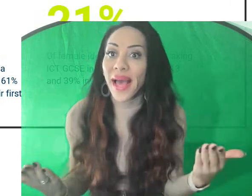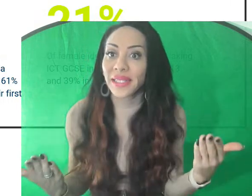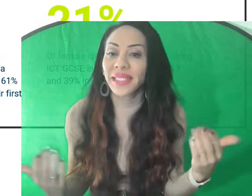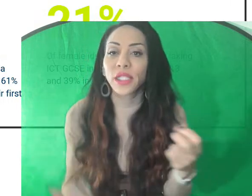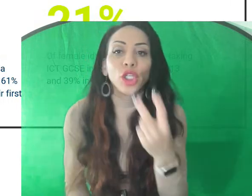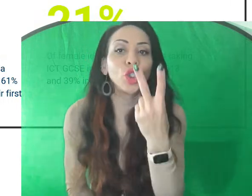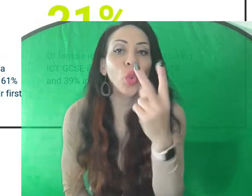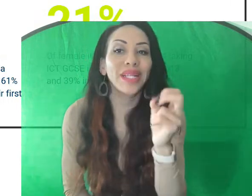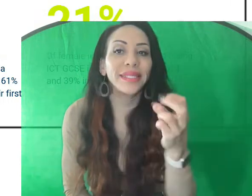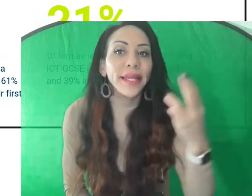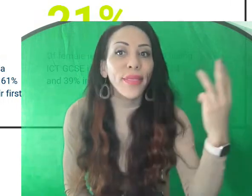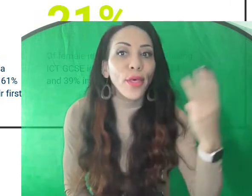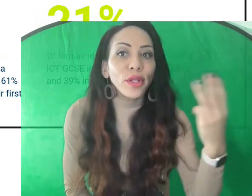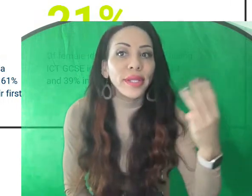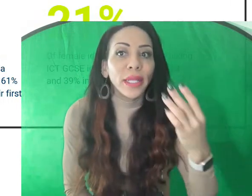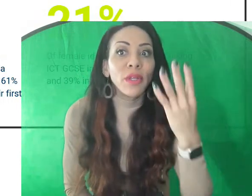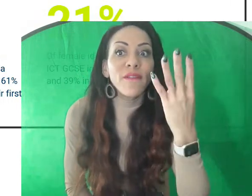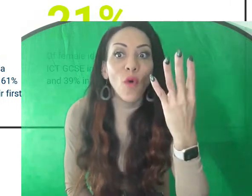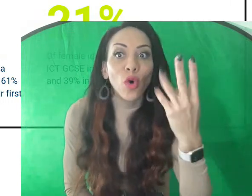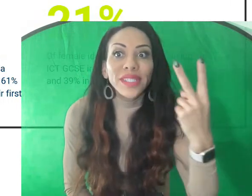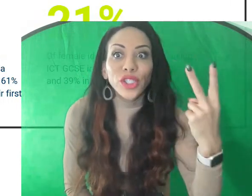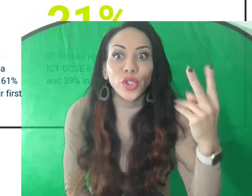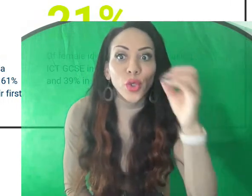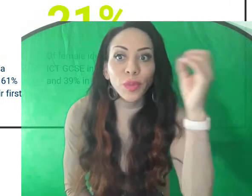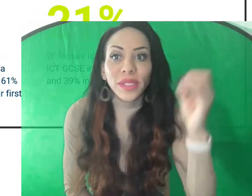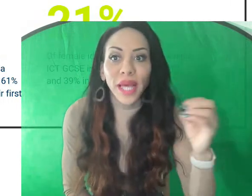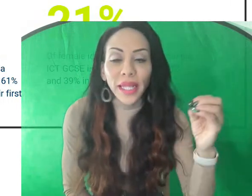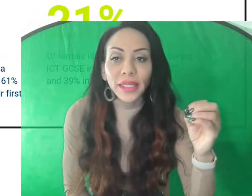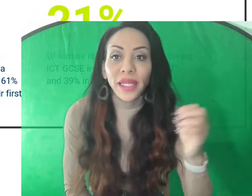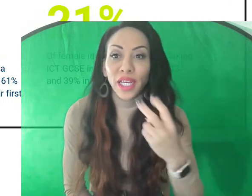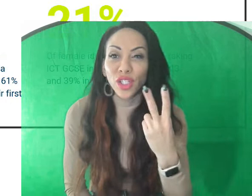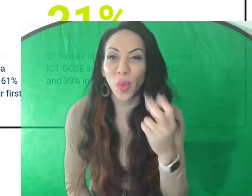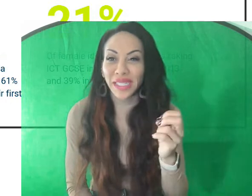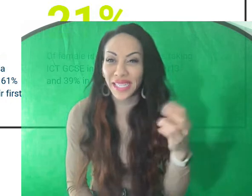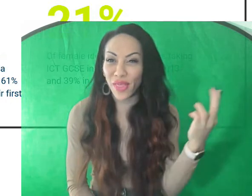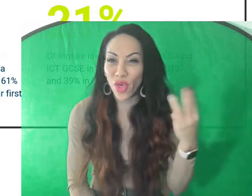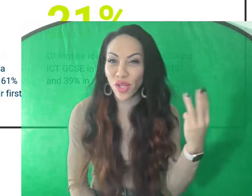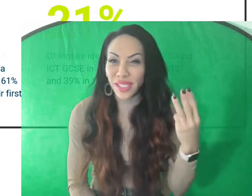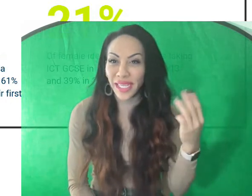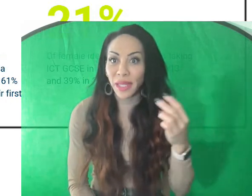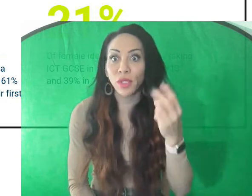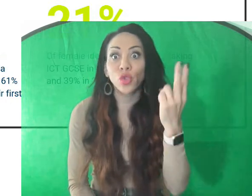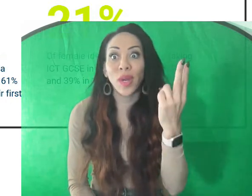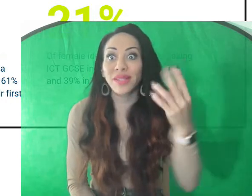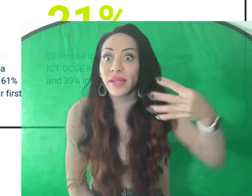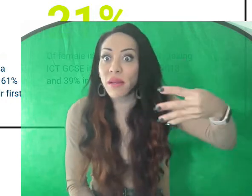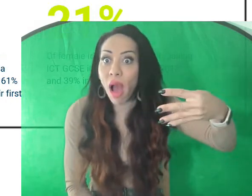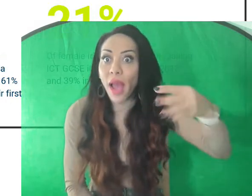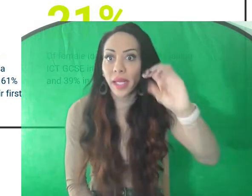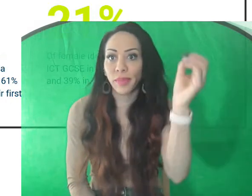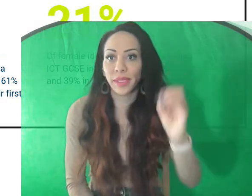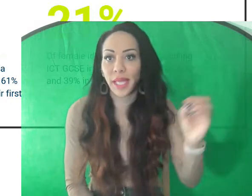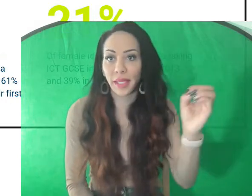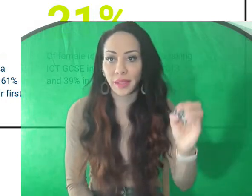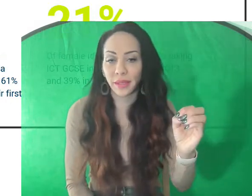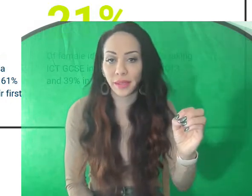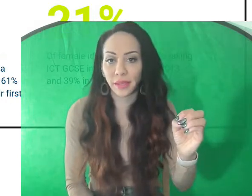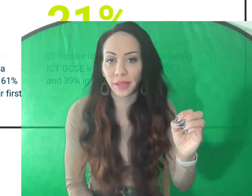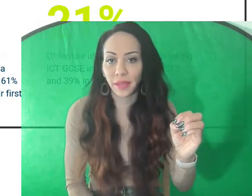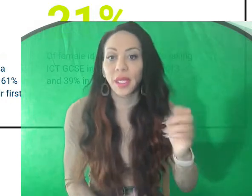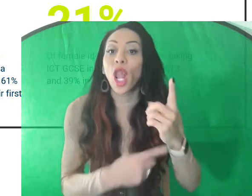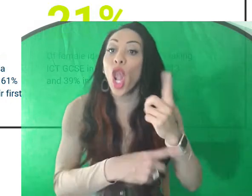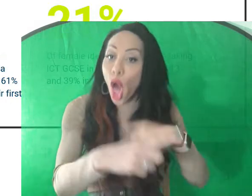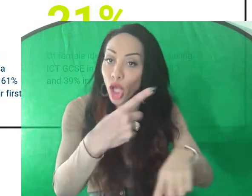2013, and then in 2017 it was 39%. So while this number is actually an increase from last